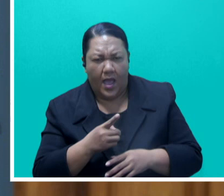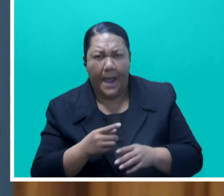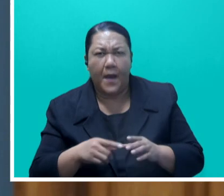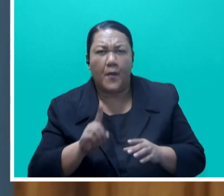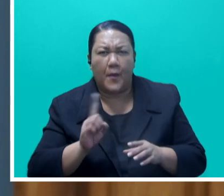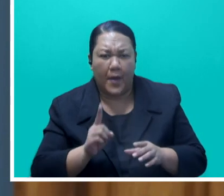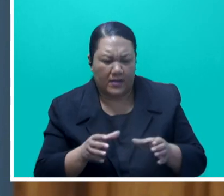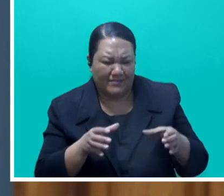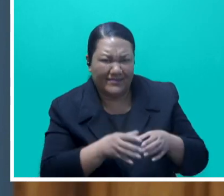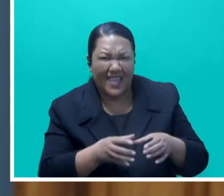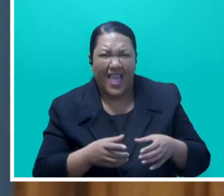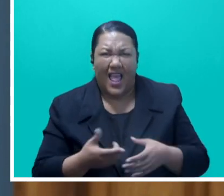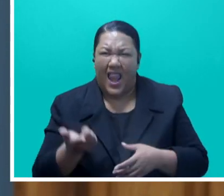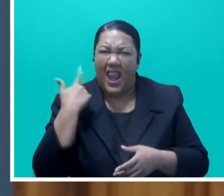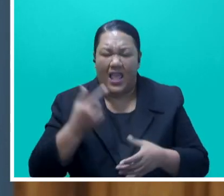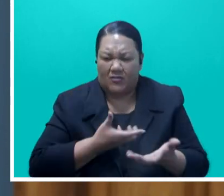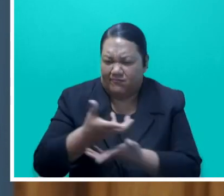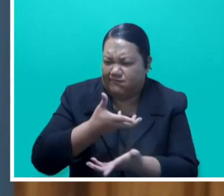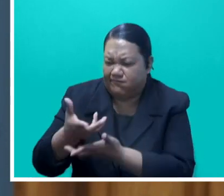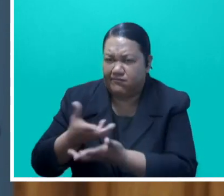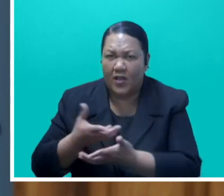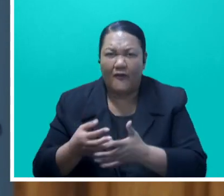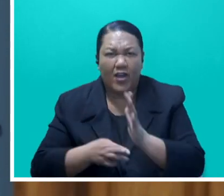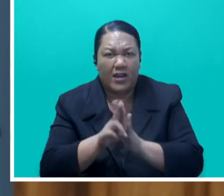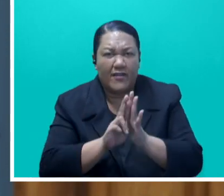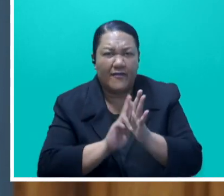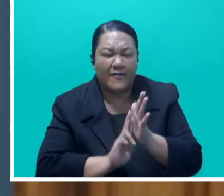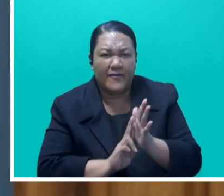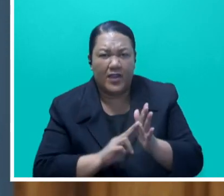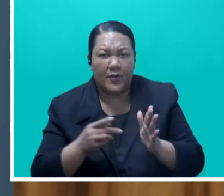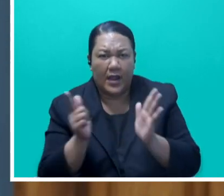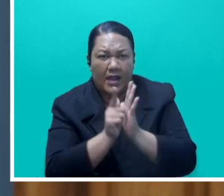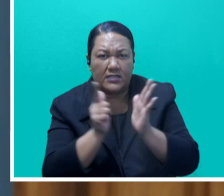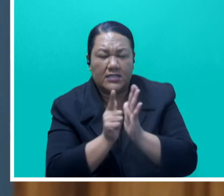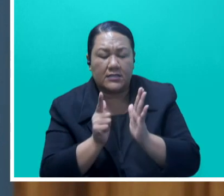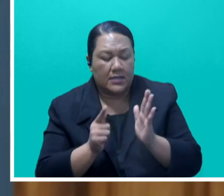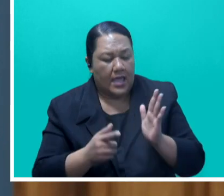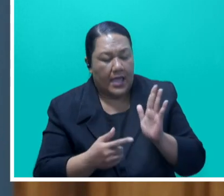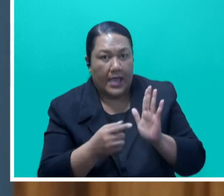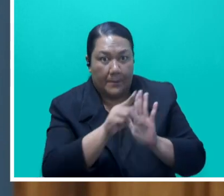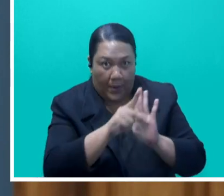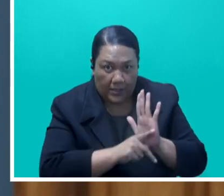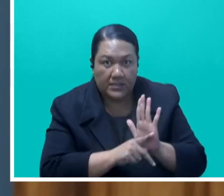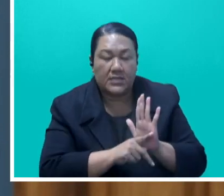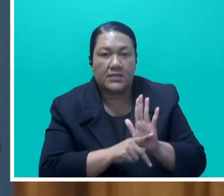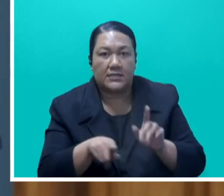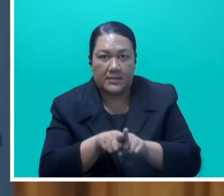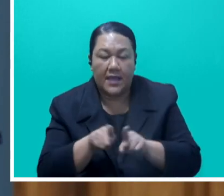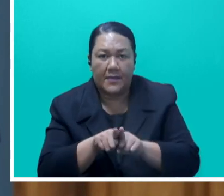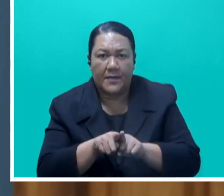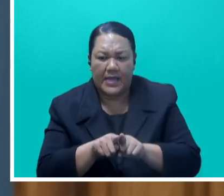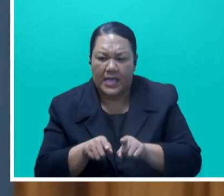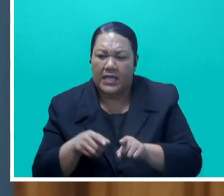lack of consultation, and the urgent need to review draconian legislations and policies that govern all aspects of government